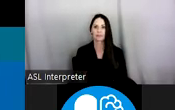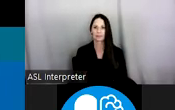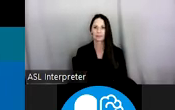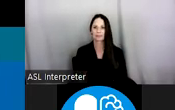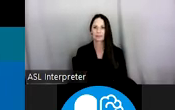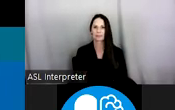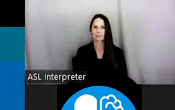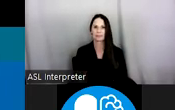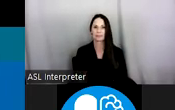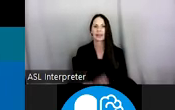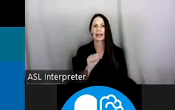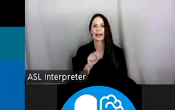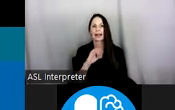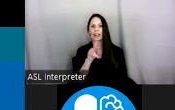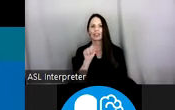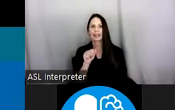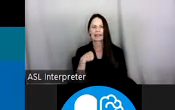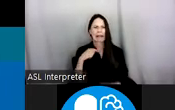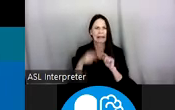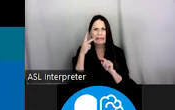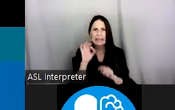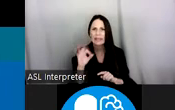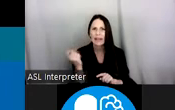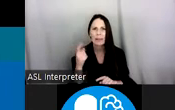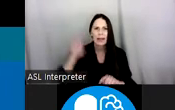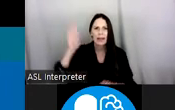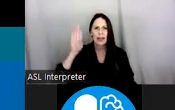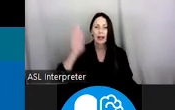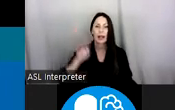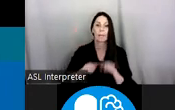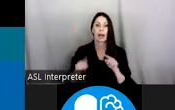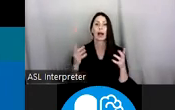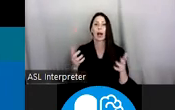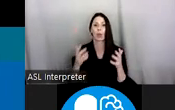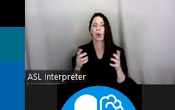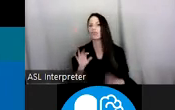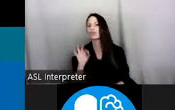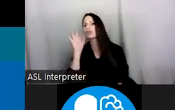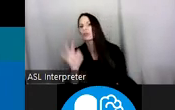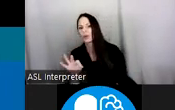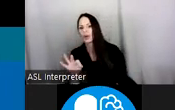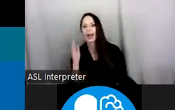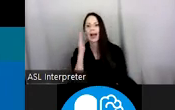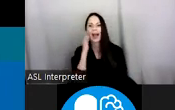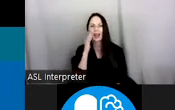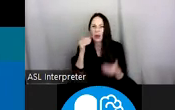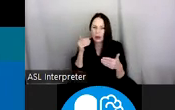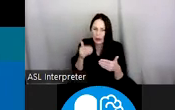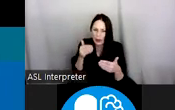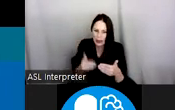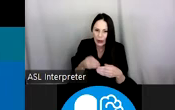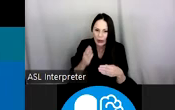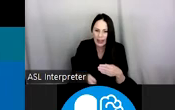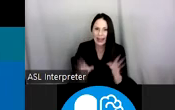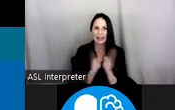So Angelina, I can't see if anybody has their hands up, but I do want to just throw this out there, and I know we're so close to ending the meeting, so I don't